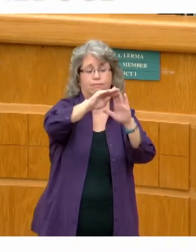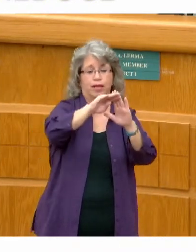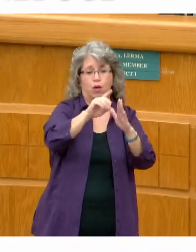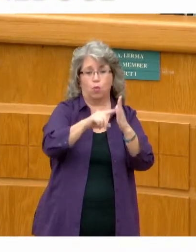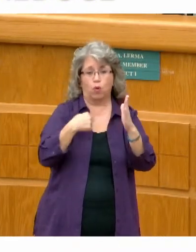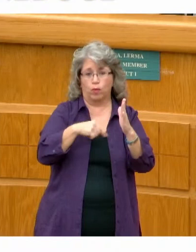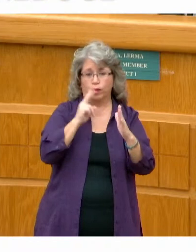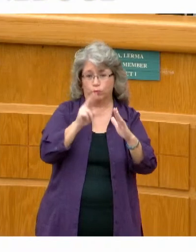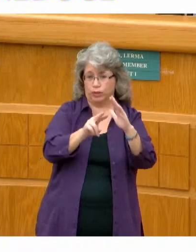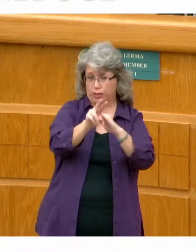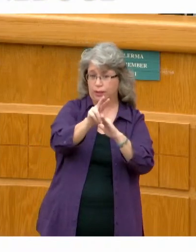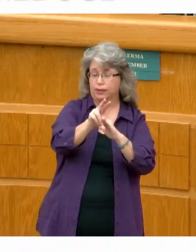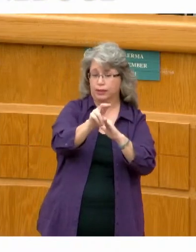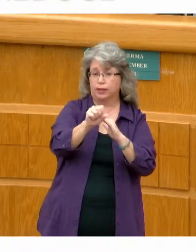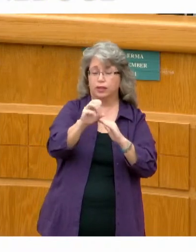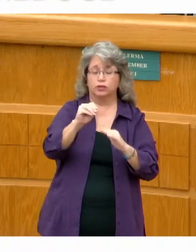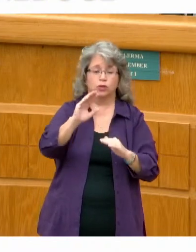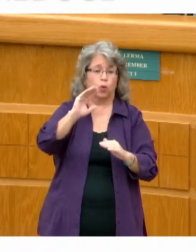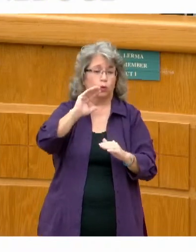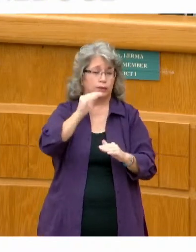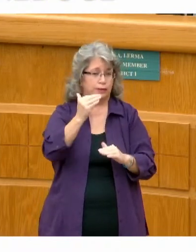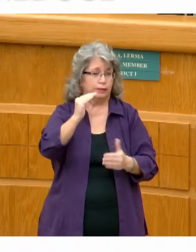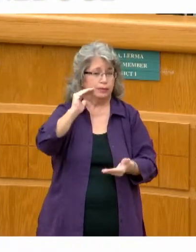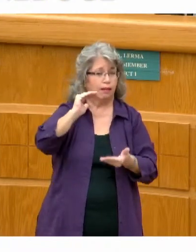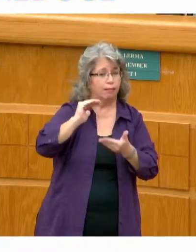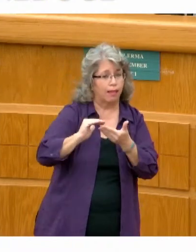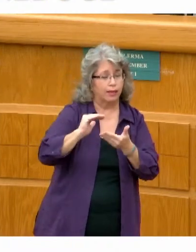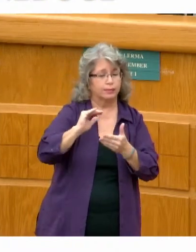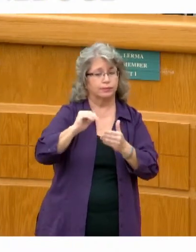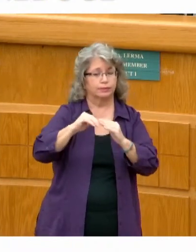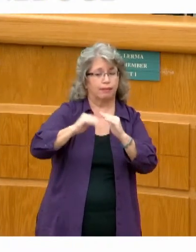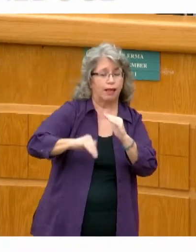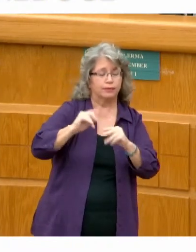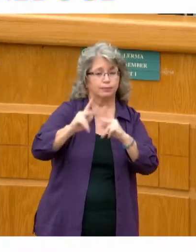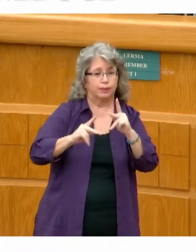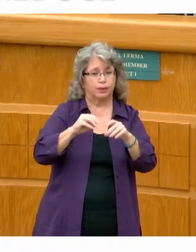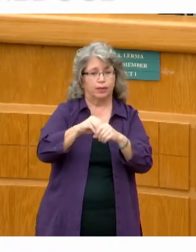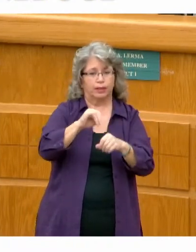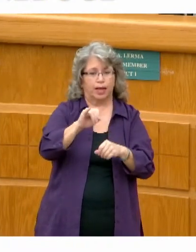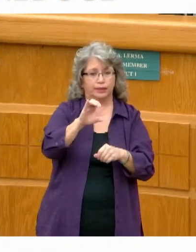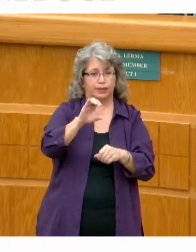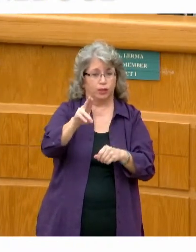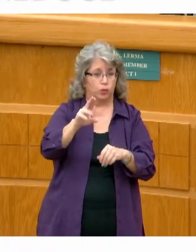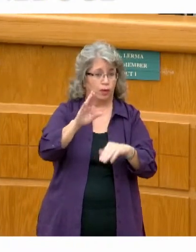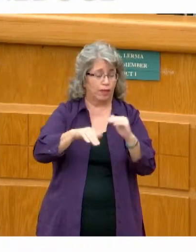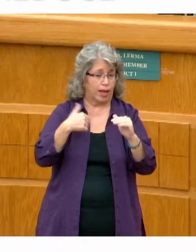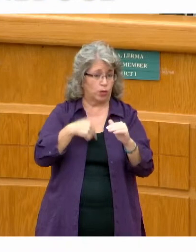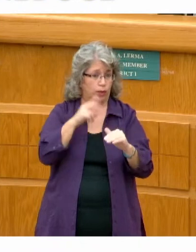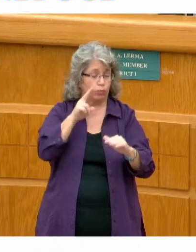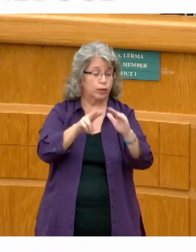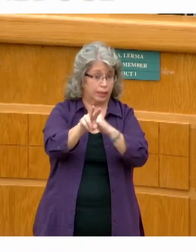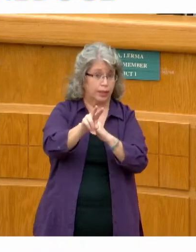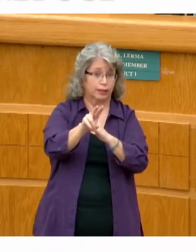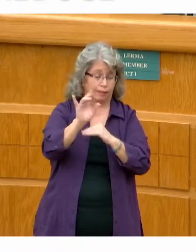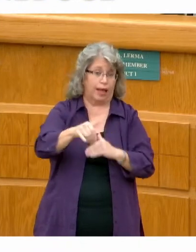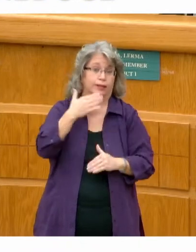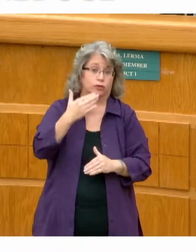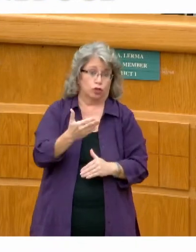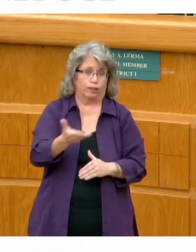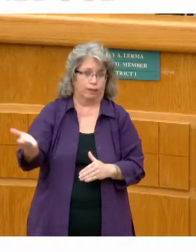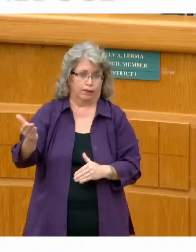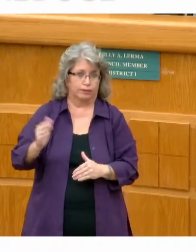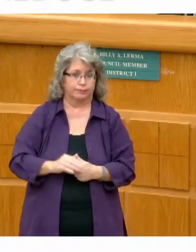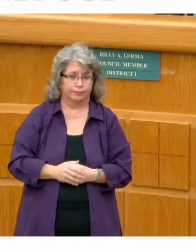So there seems to be less people ending up in the ICU than we had predicted, and that's definitely a good thing.